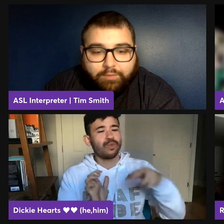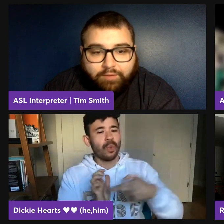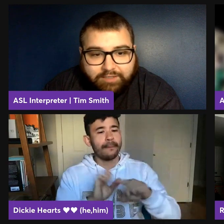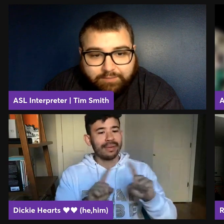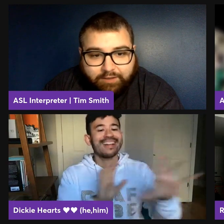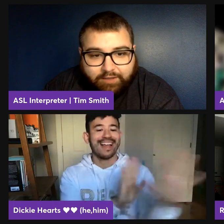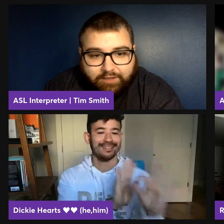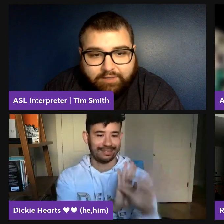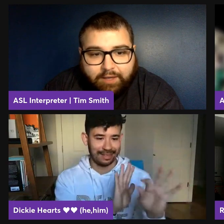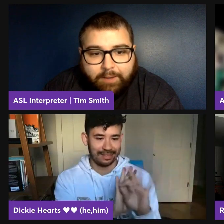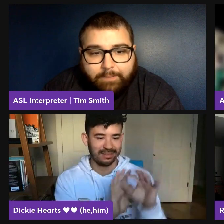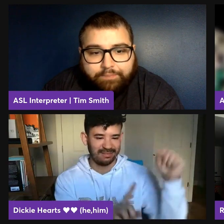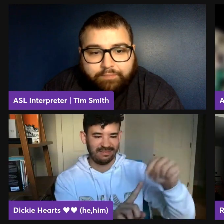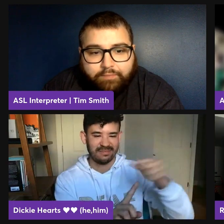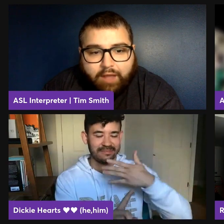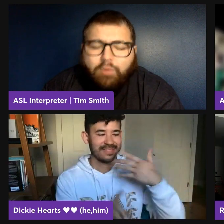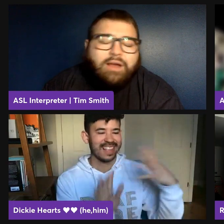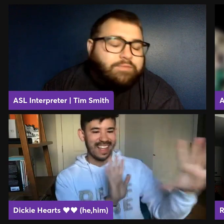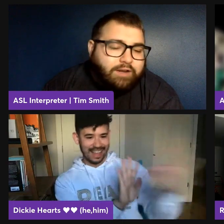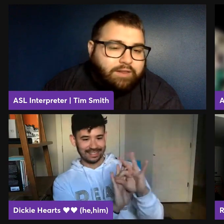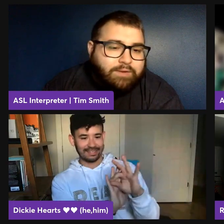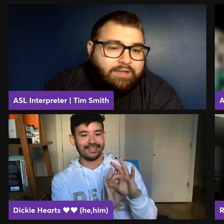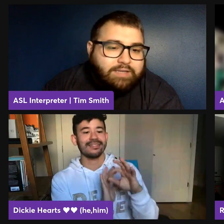for people with disabilities.